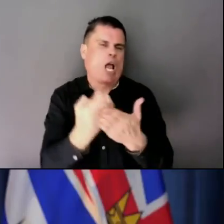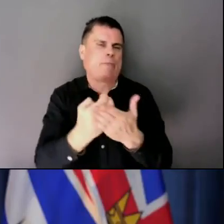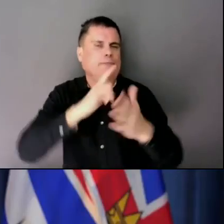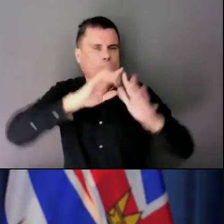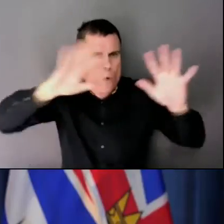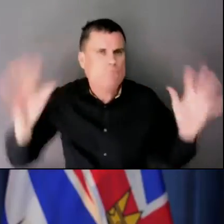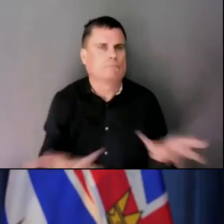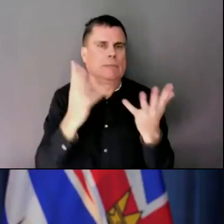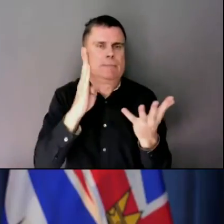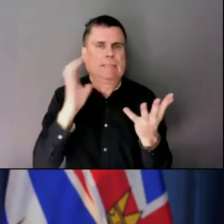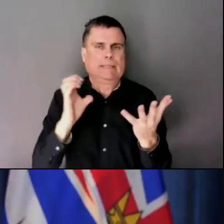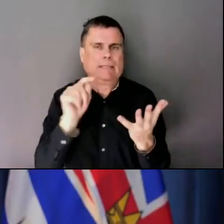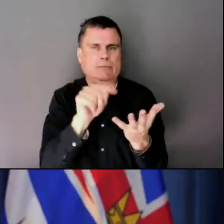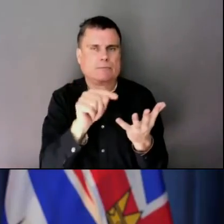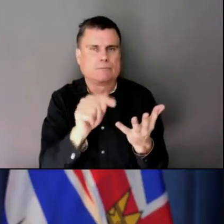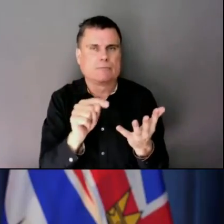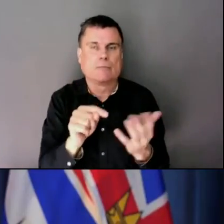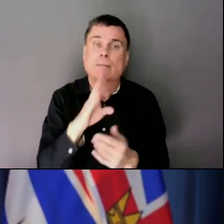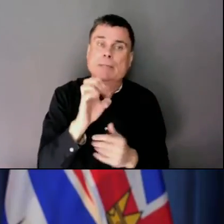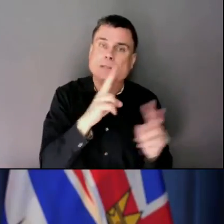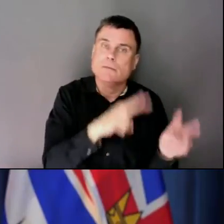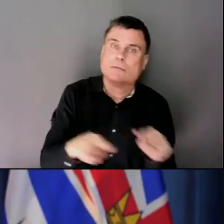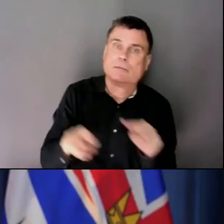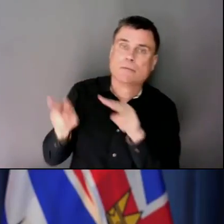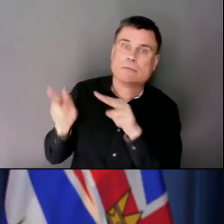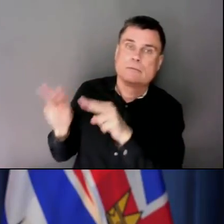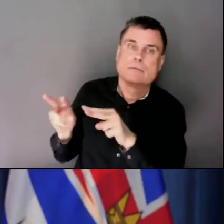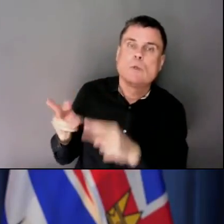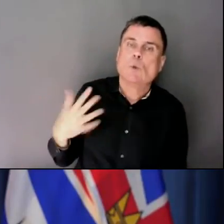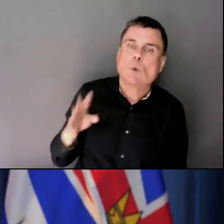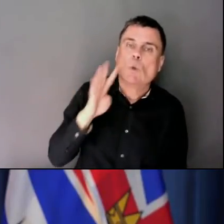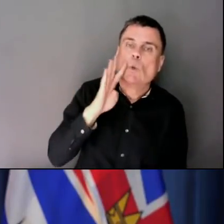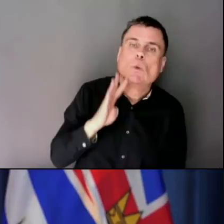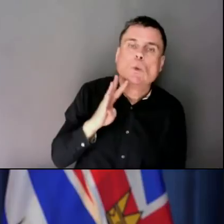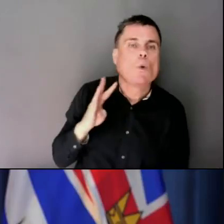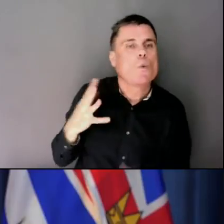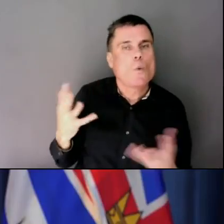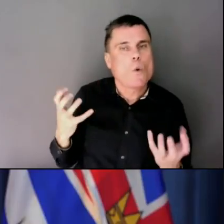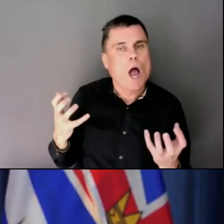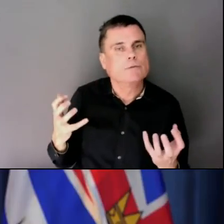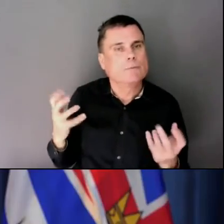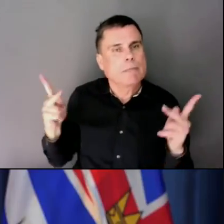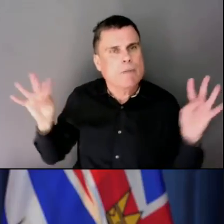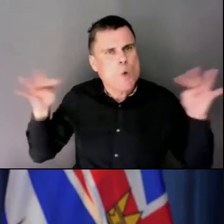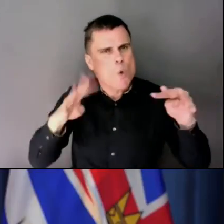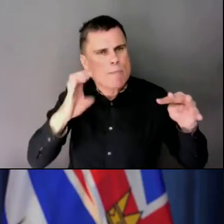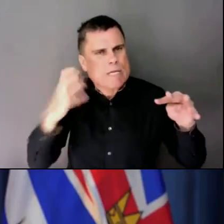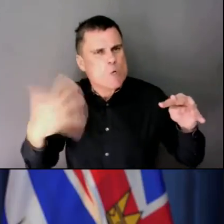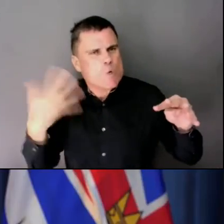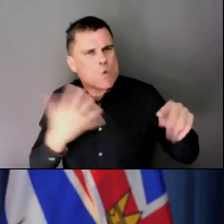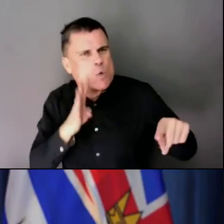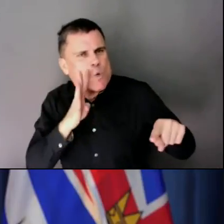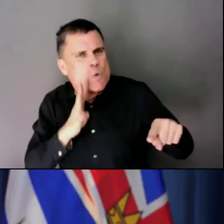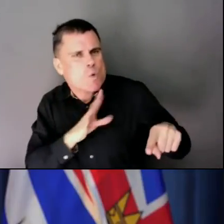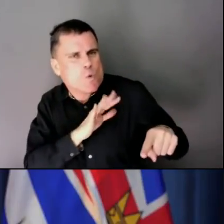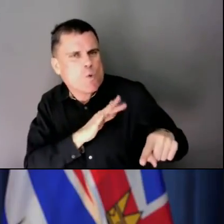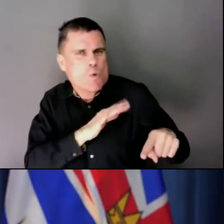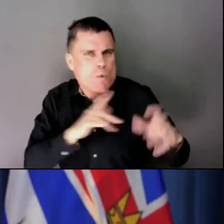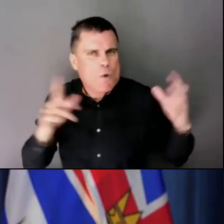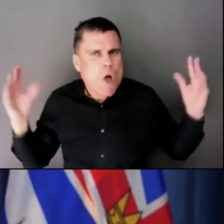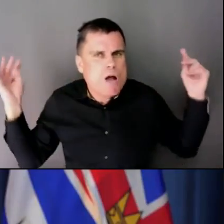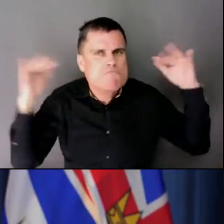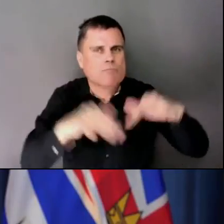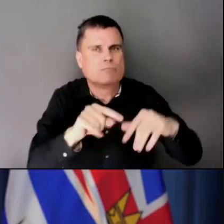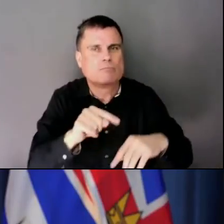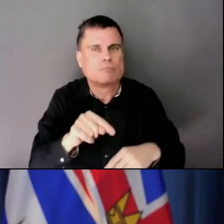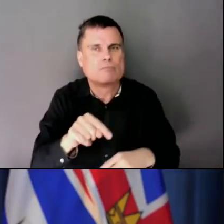in Canada as an enviable place to invest and the highest credit rating in the country still. But we need to work on that. We need to make sure that the programs